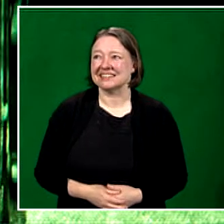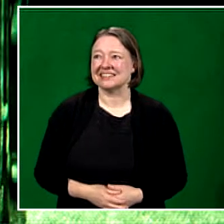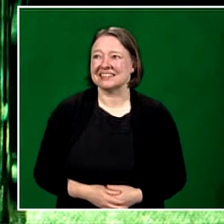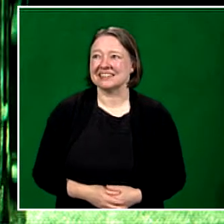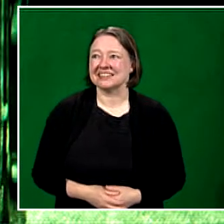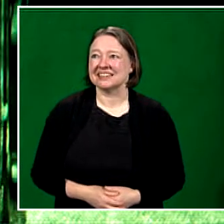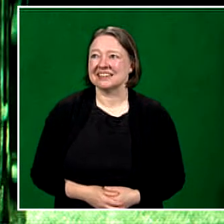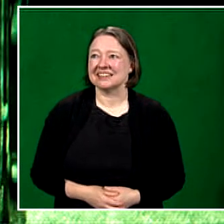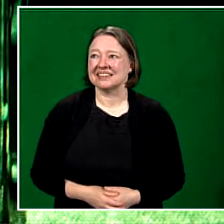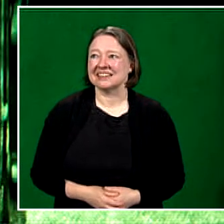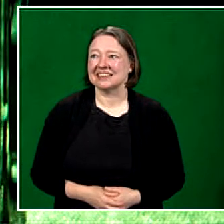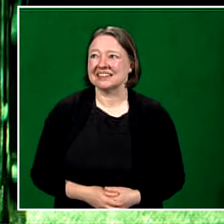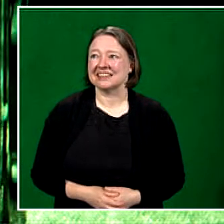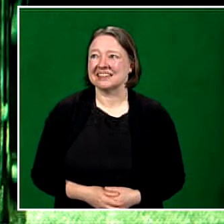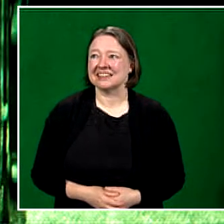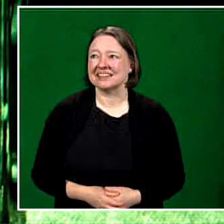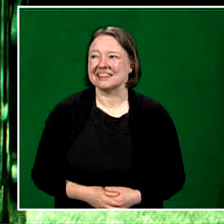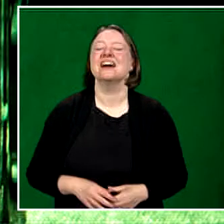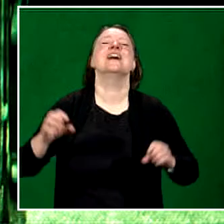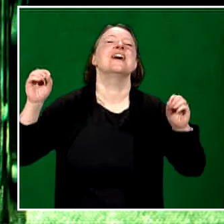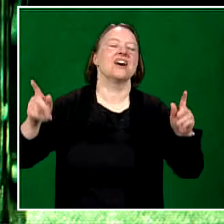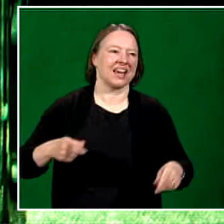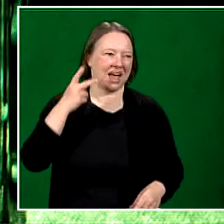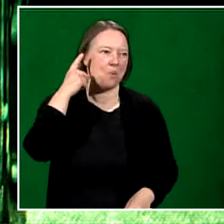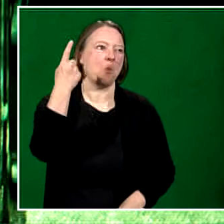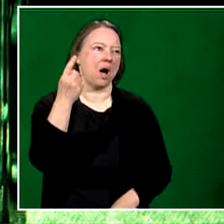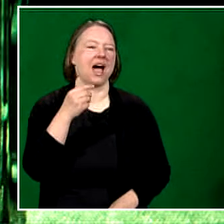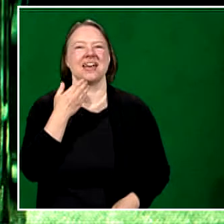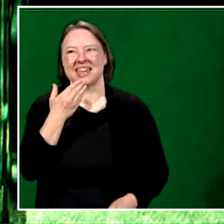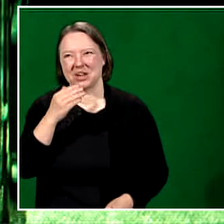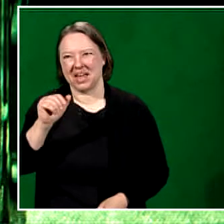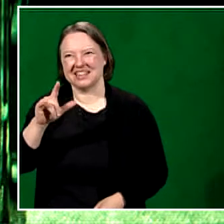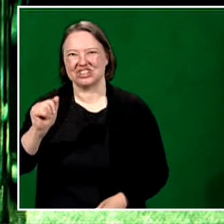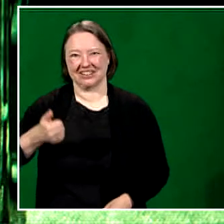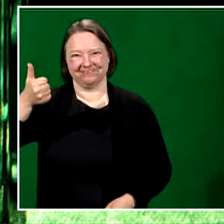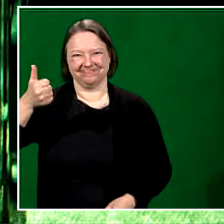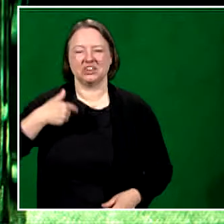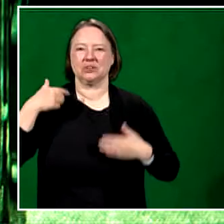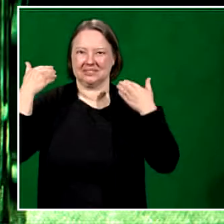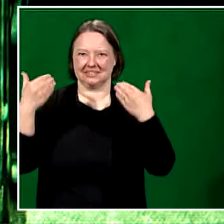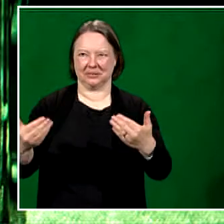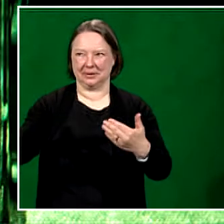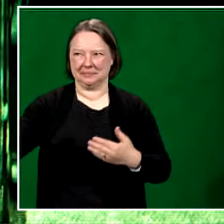All right. Okay, there we go. Thanks, Alicia. Take it away.